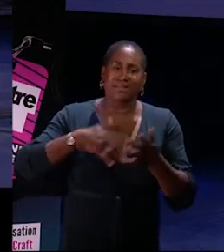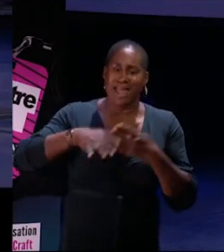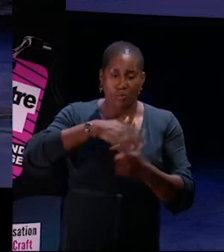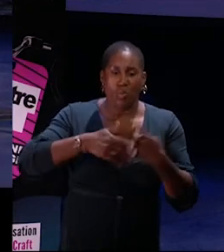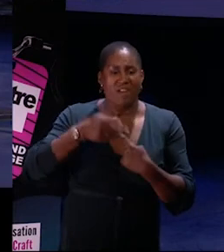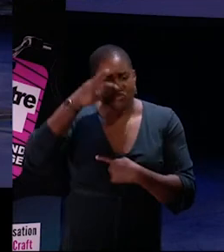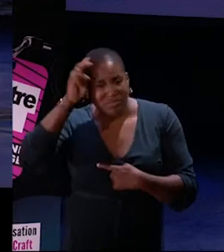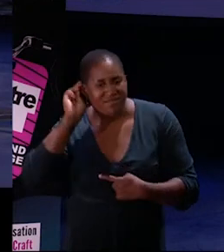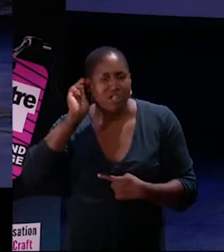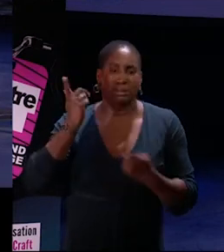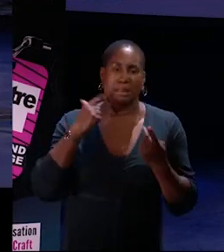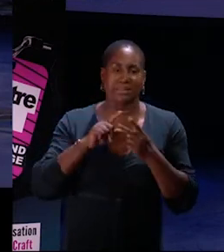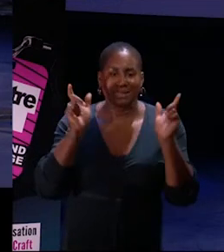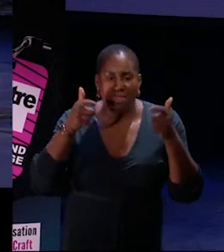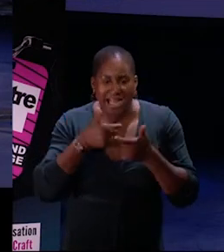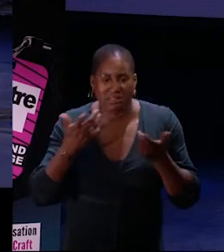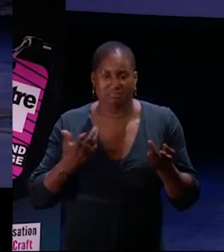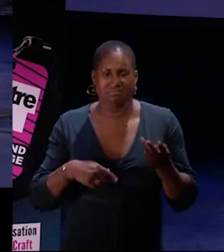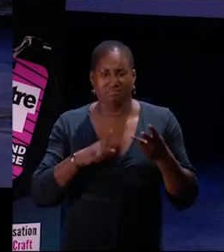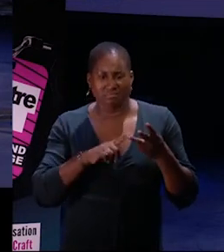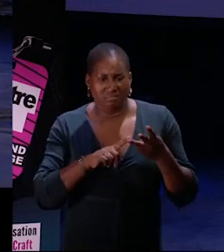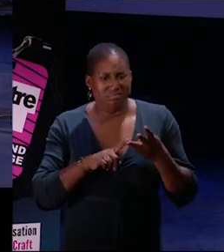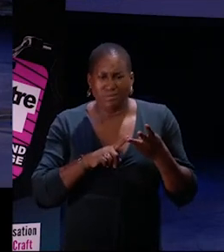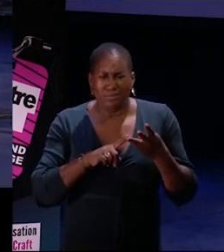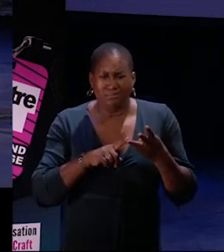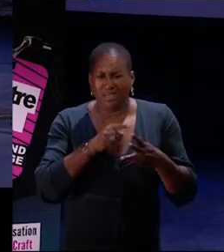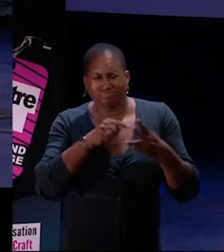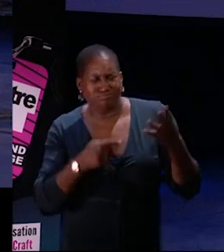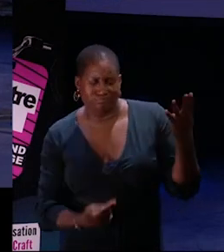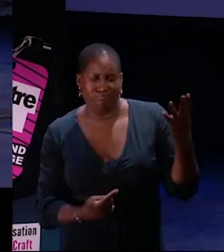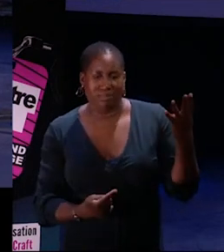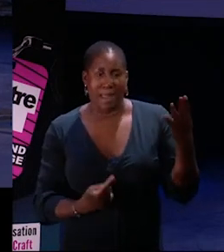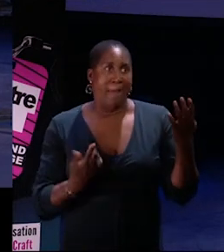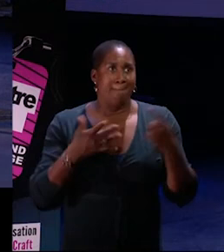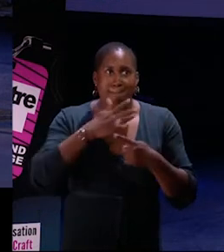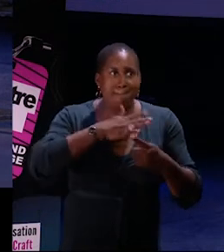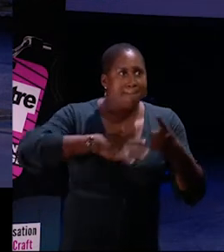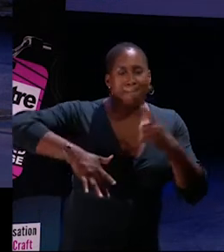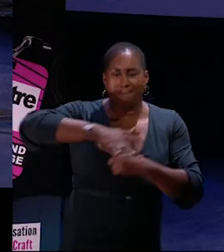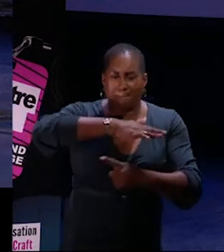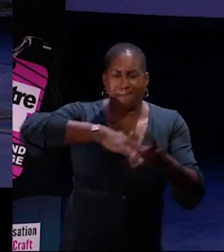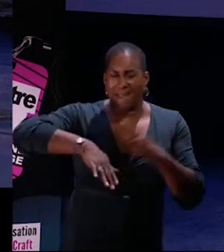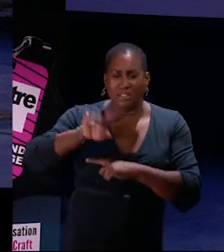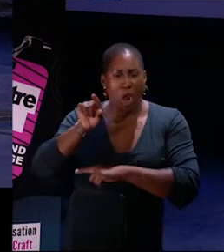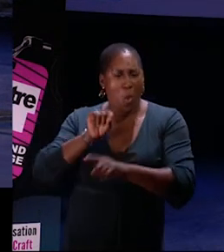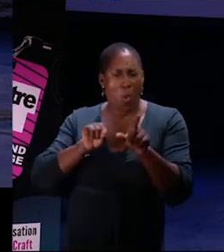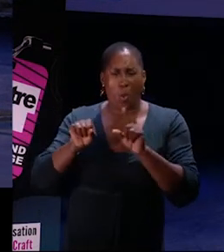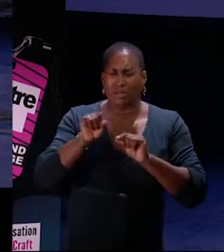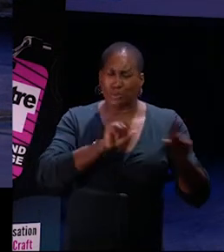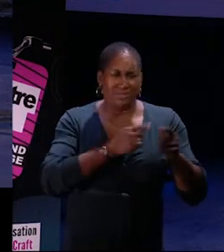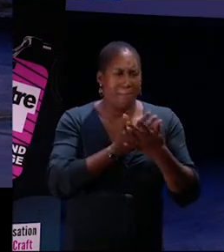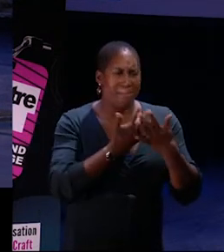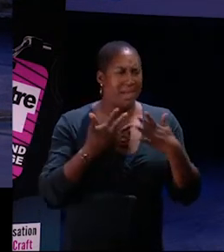dyslexia, and there is space and there is opportunity for so many people, because we deal with people that work with crafts,